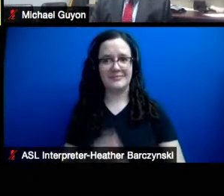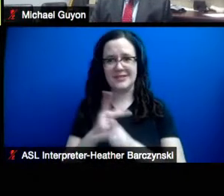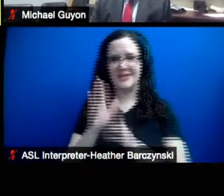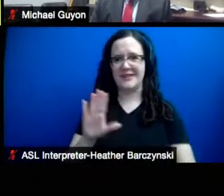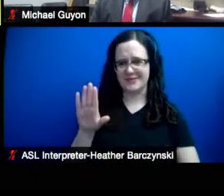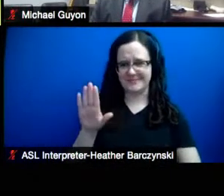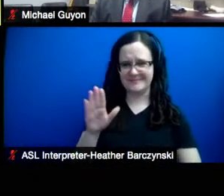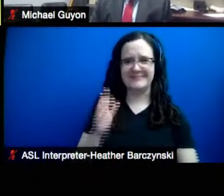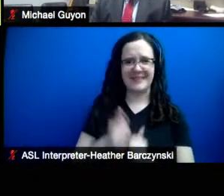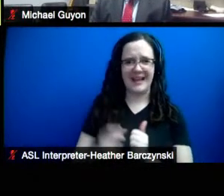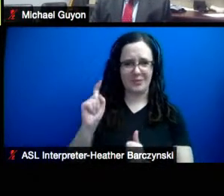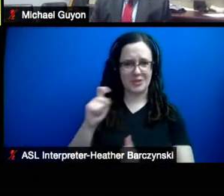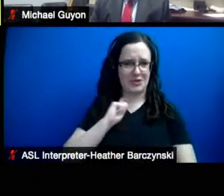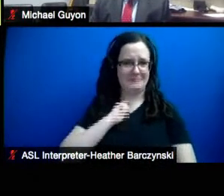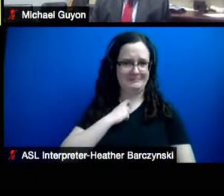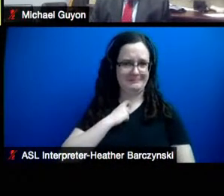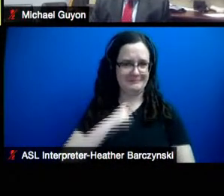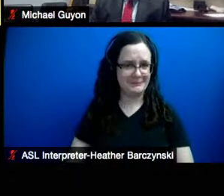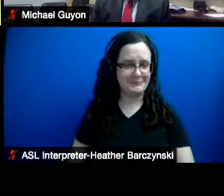muted.